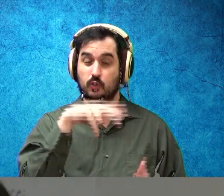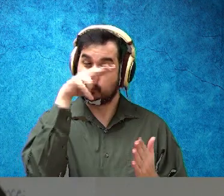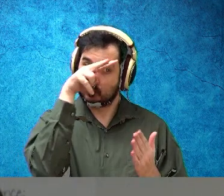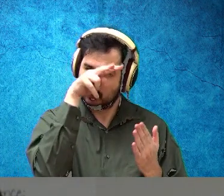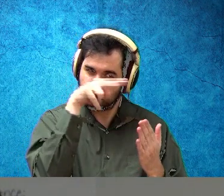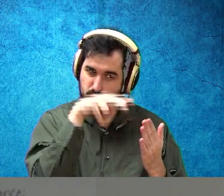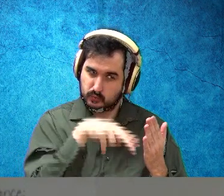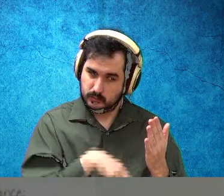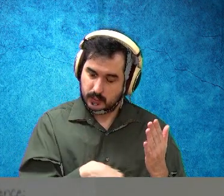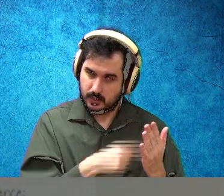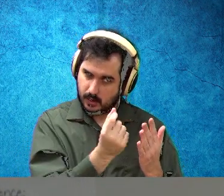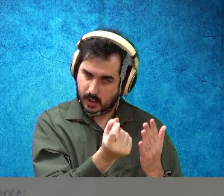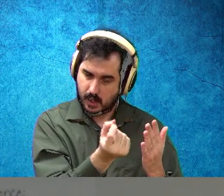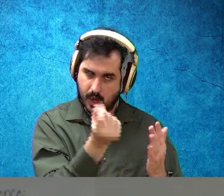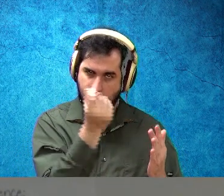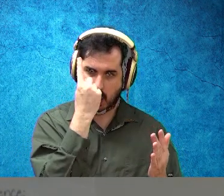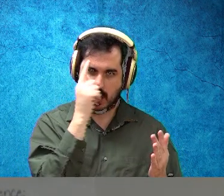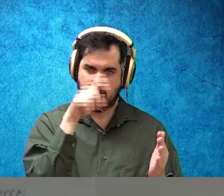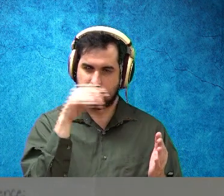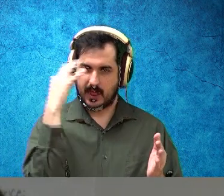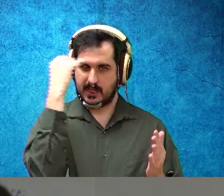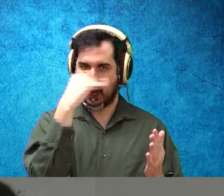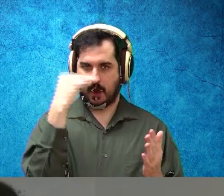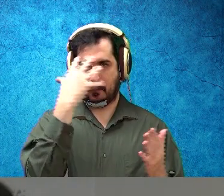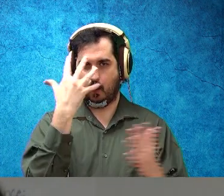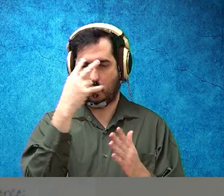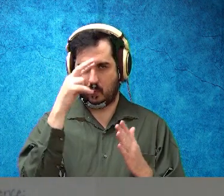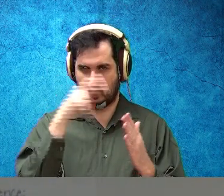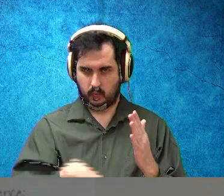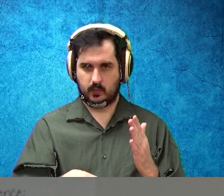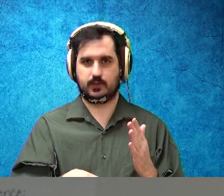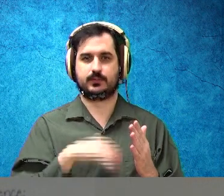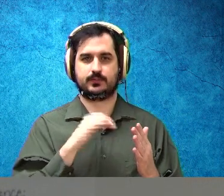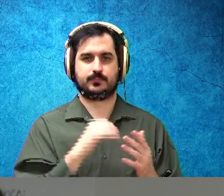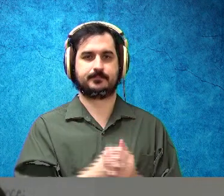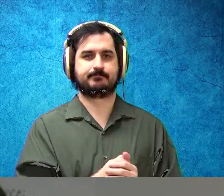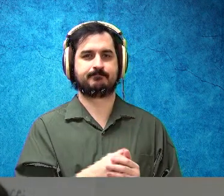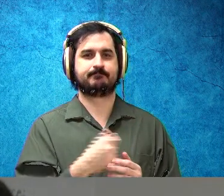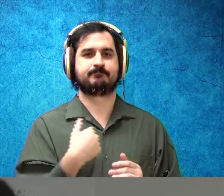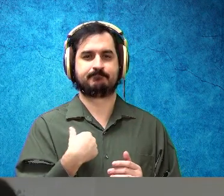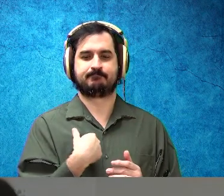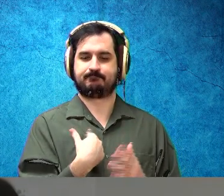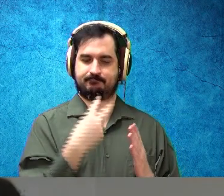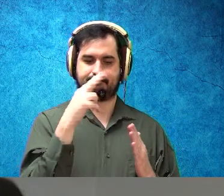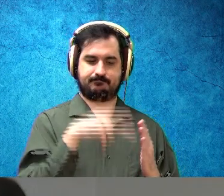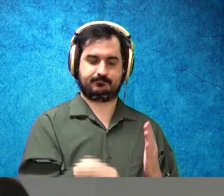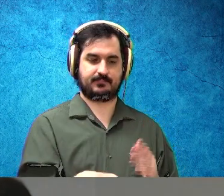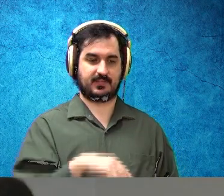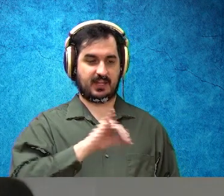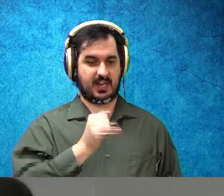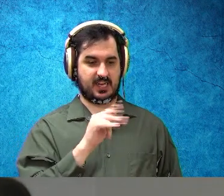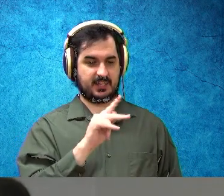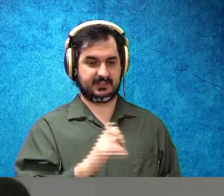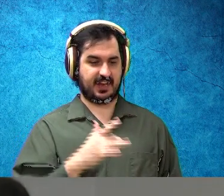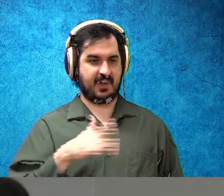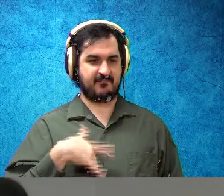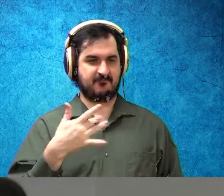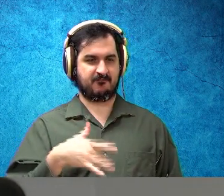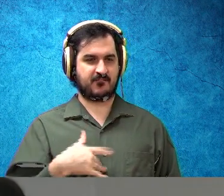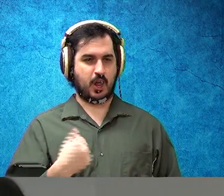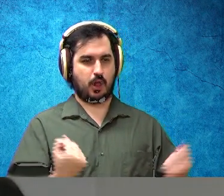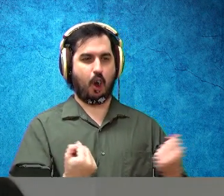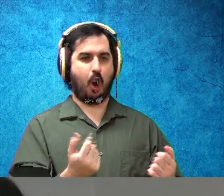meaning, we have to think about what we read. Okay? So I'm going to model. Jake felt the car come to a